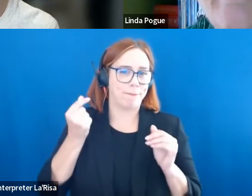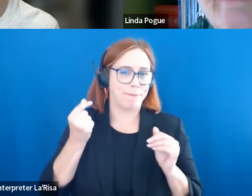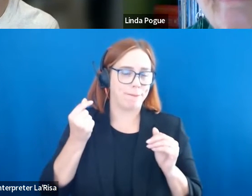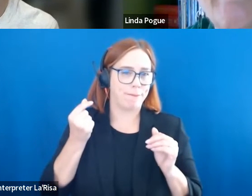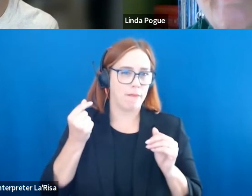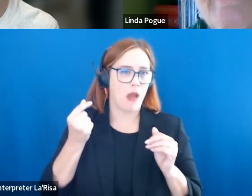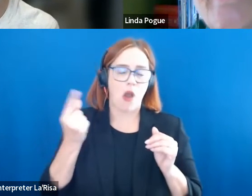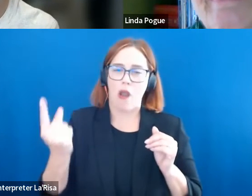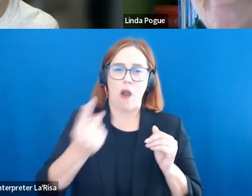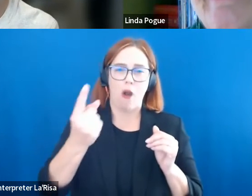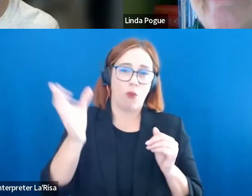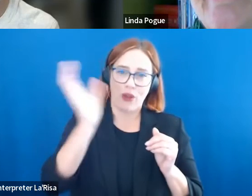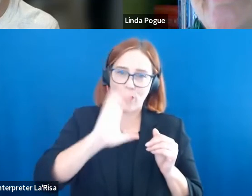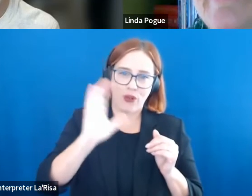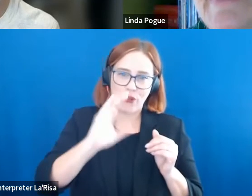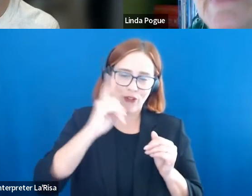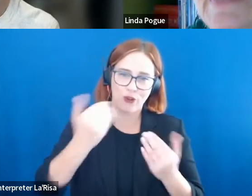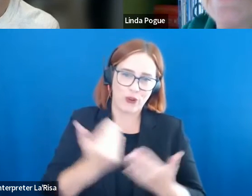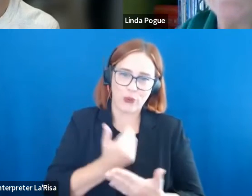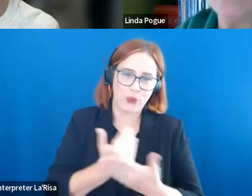opportunities for doing recruitment.